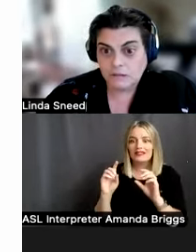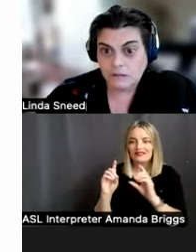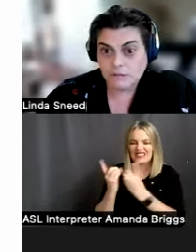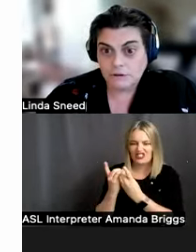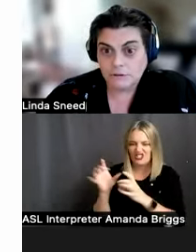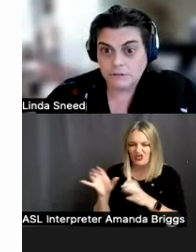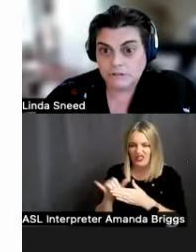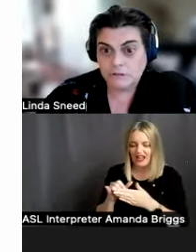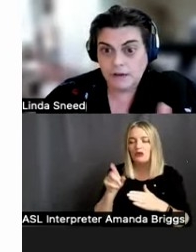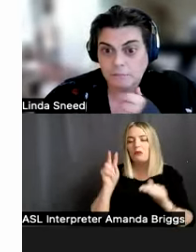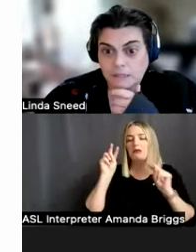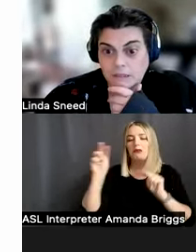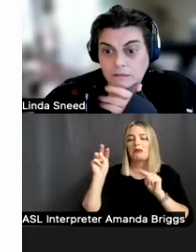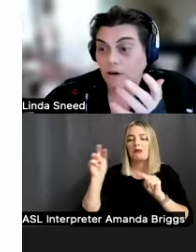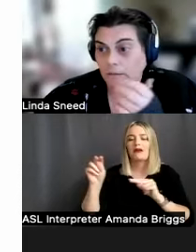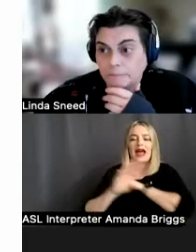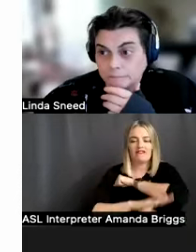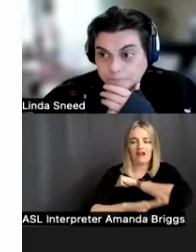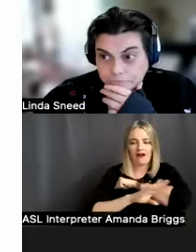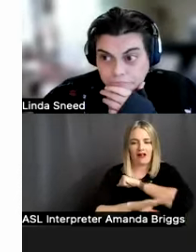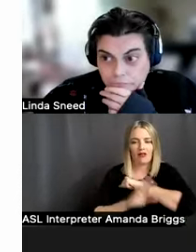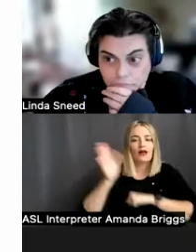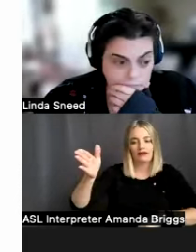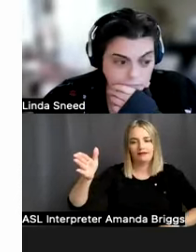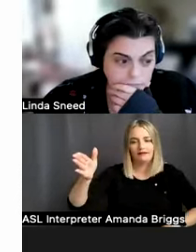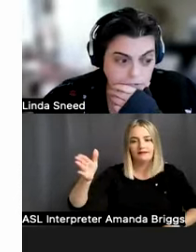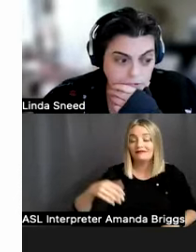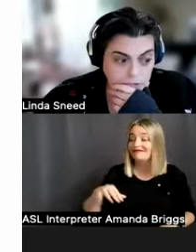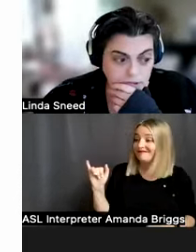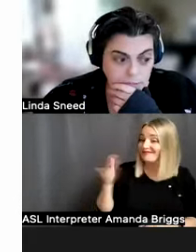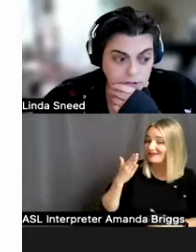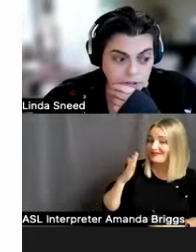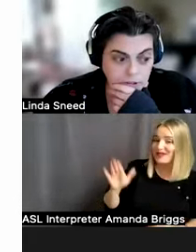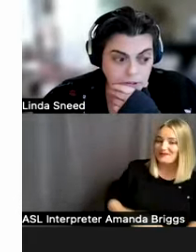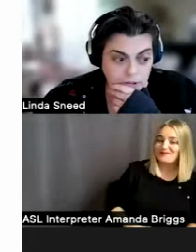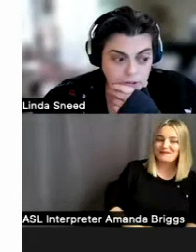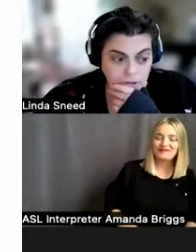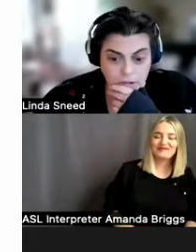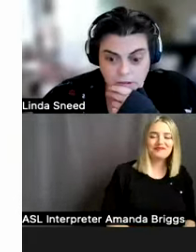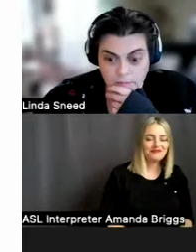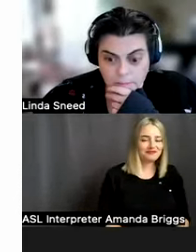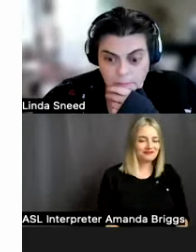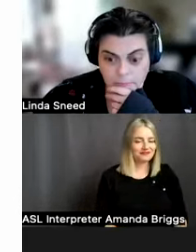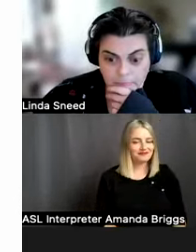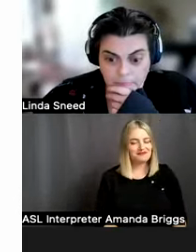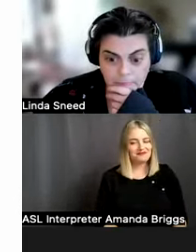something you can look forward to happening in the fall. Great. Thank you. Thanks, Belinda.